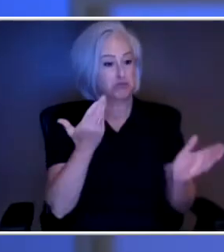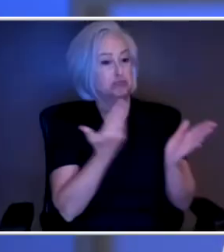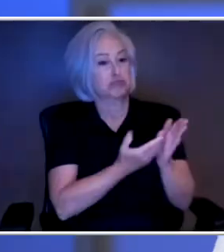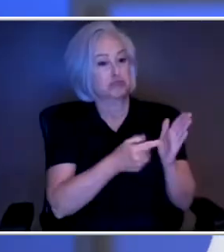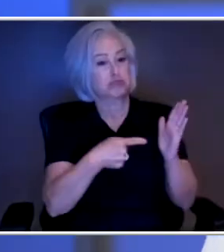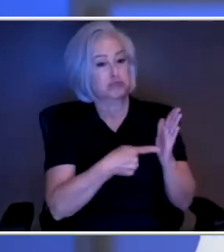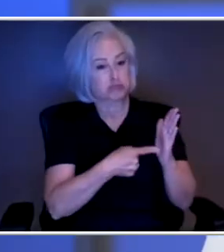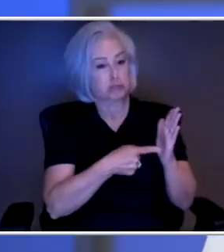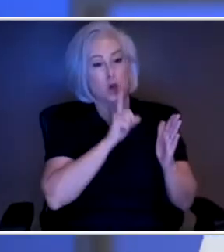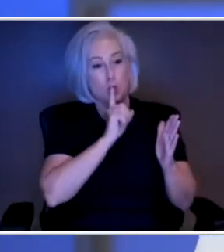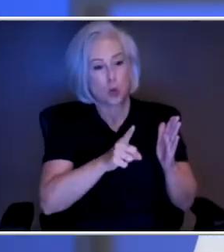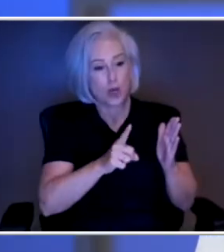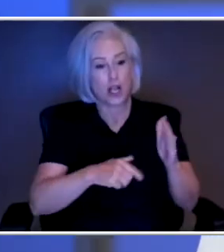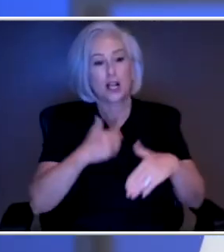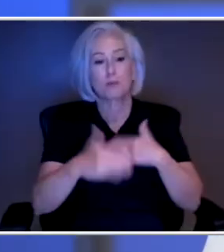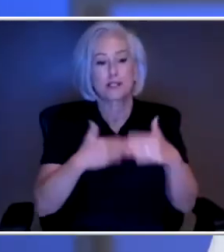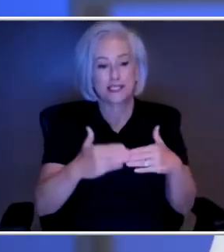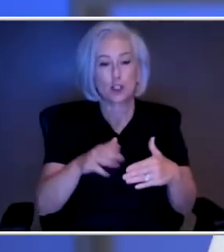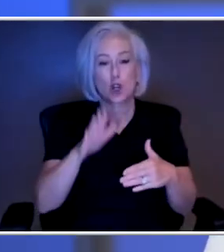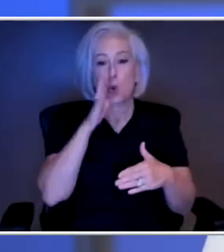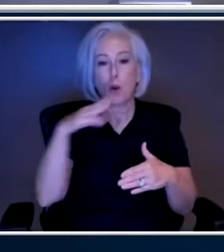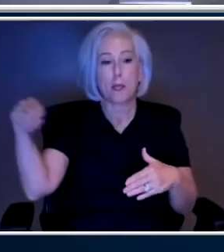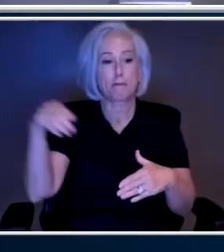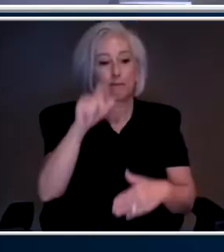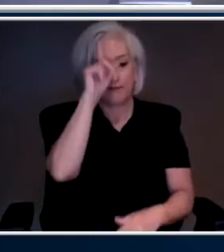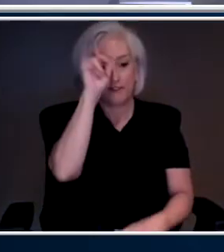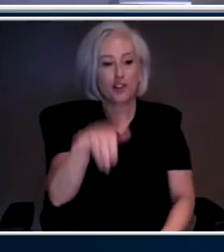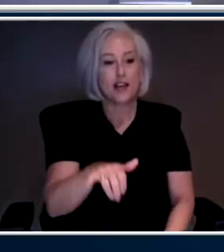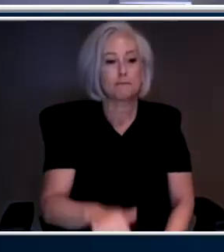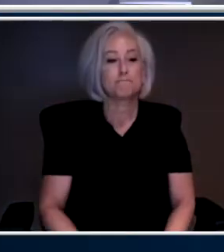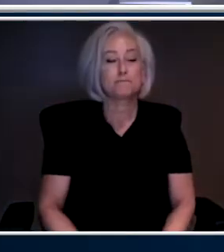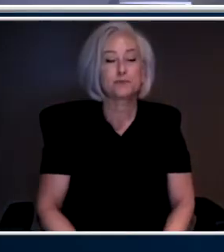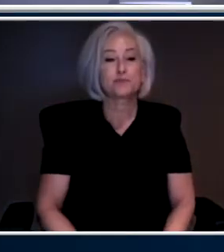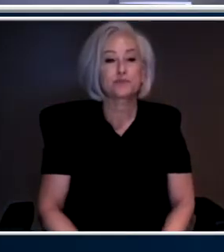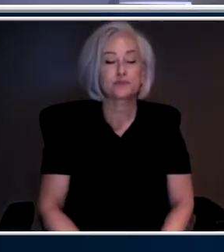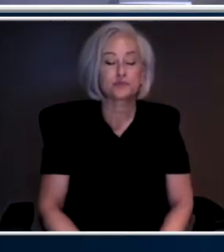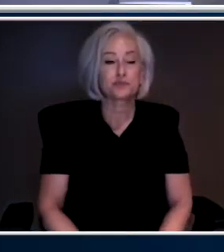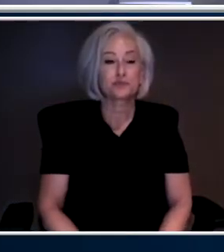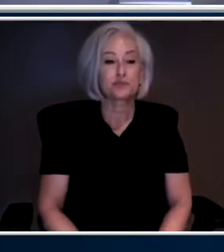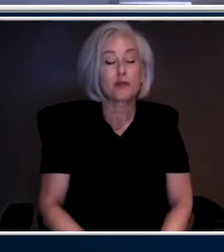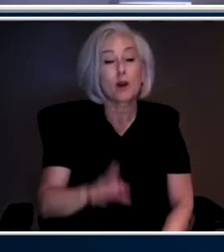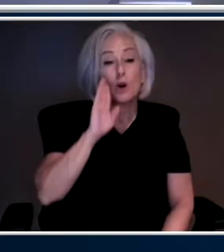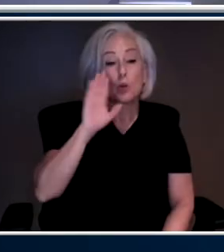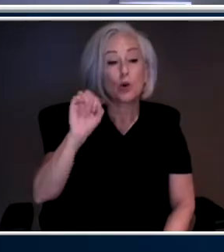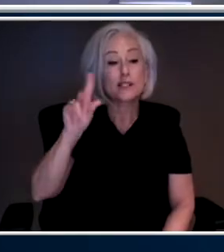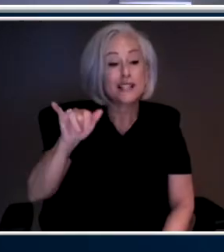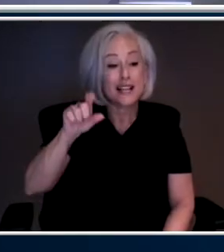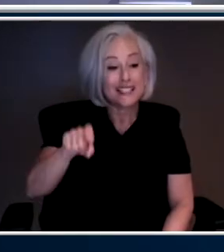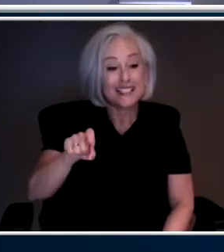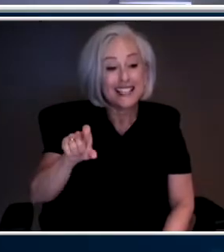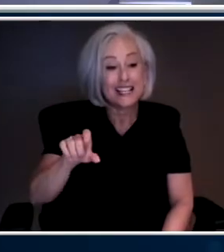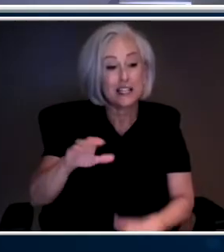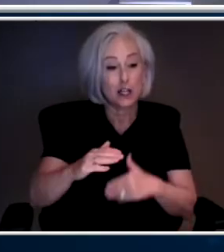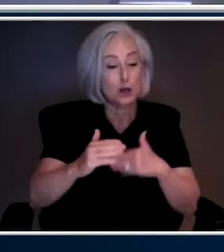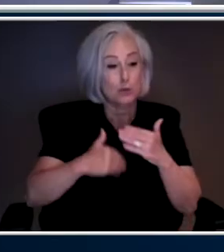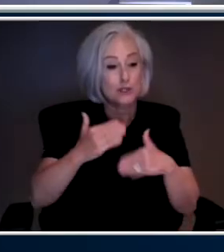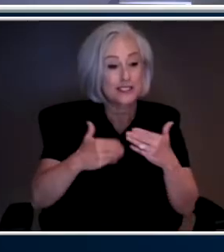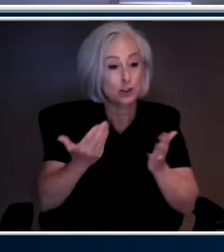legitimate procedure, we're going to reimburse for it. Last question. Will Sandy ever have to have this procedure done again?